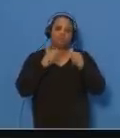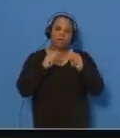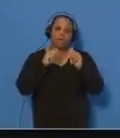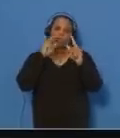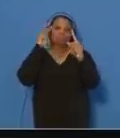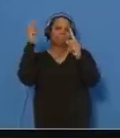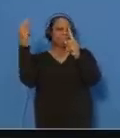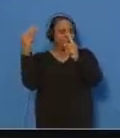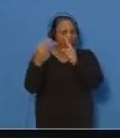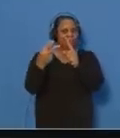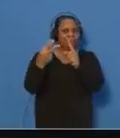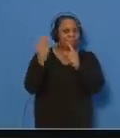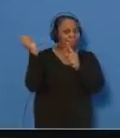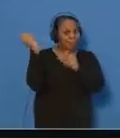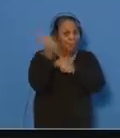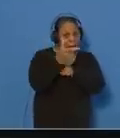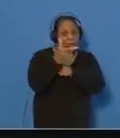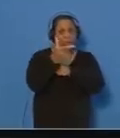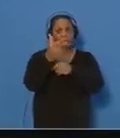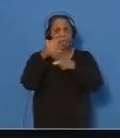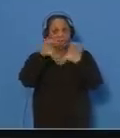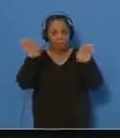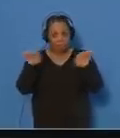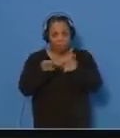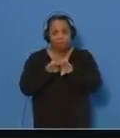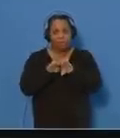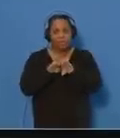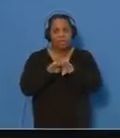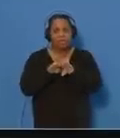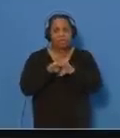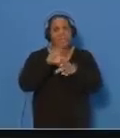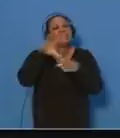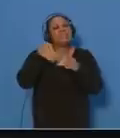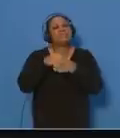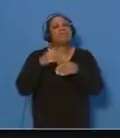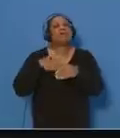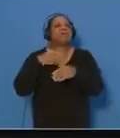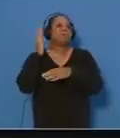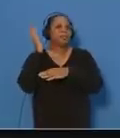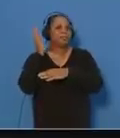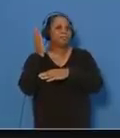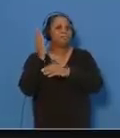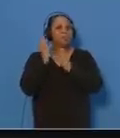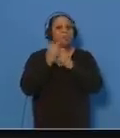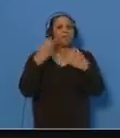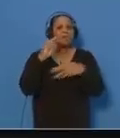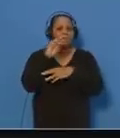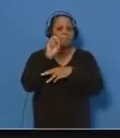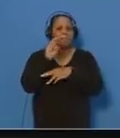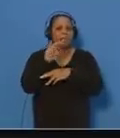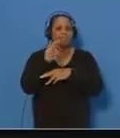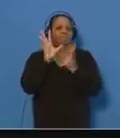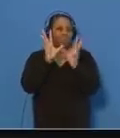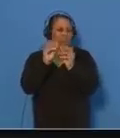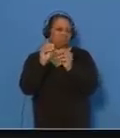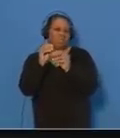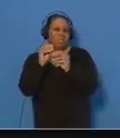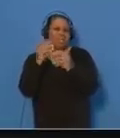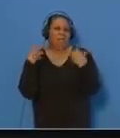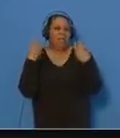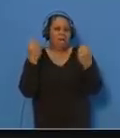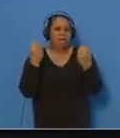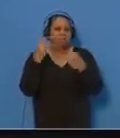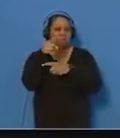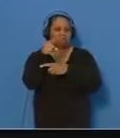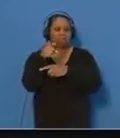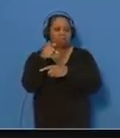perspective for everyone in Bermuda. As part of my briefing with the Ministry of Health today, I was able to review the